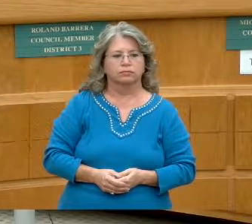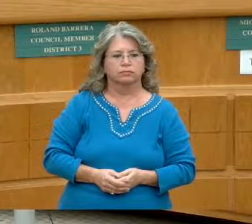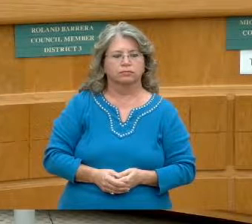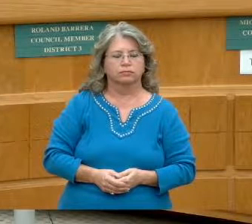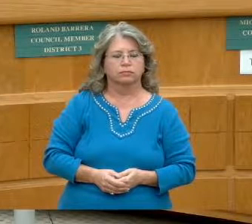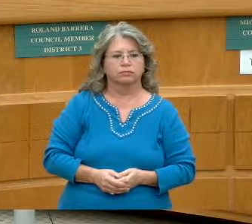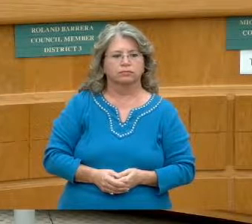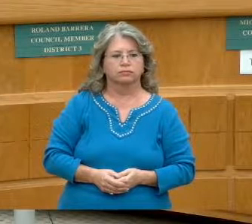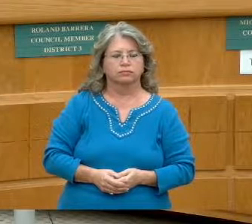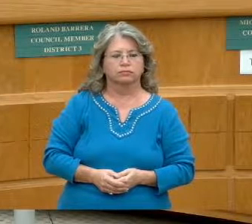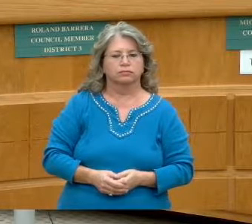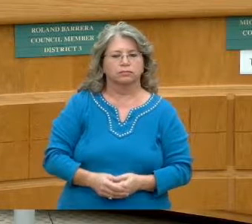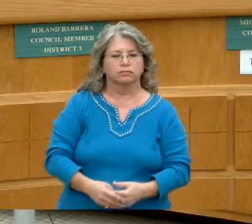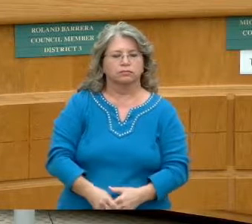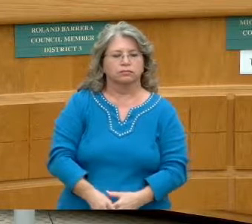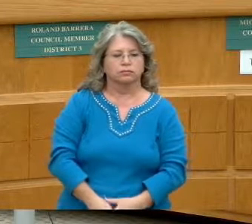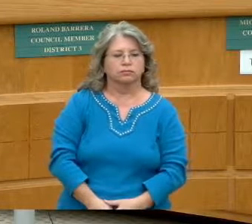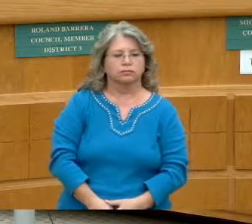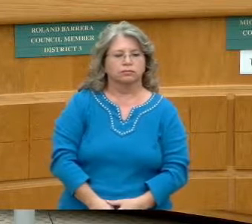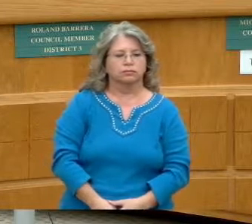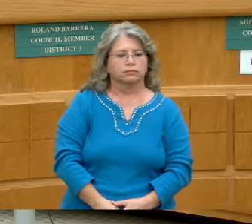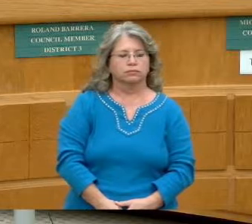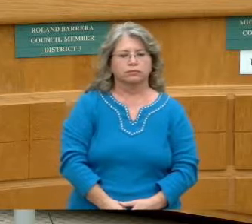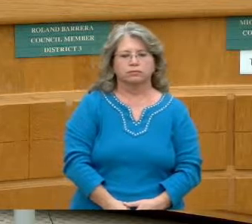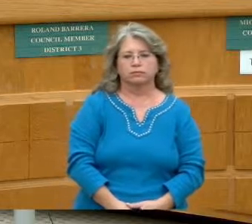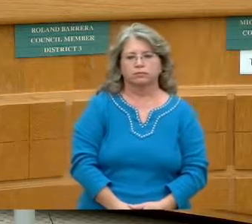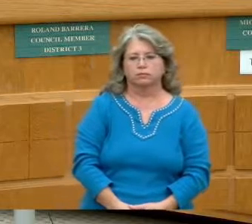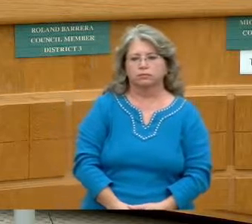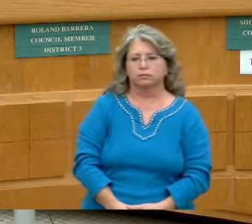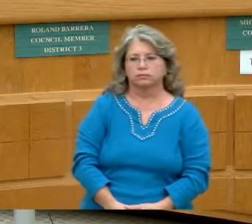361-886-3065 o a los equipos de pruebas militares al